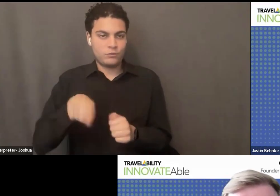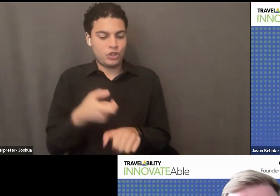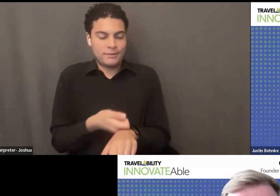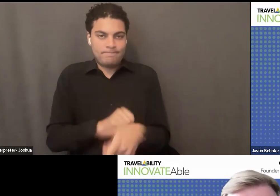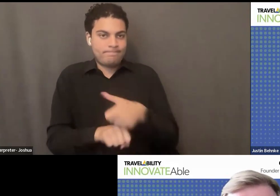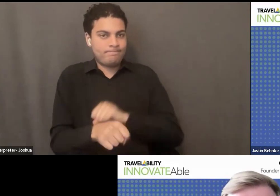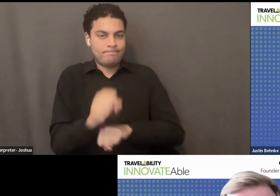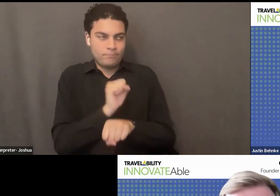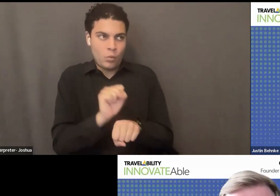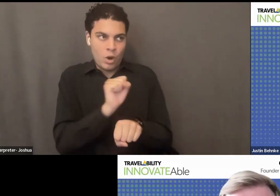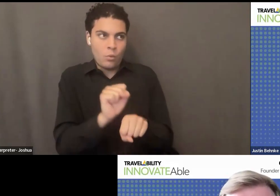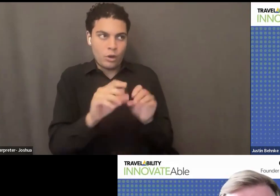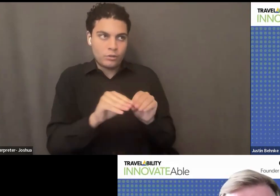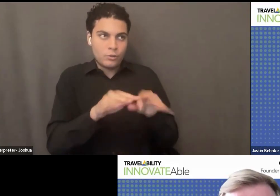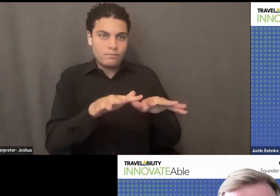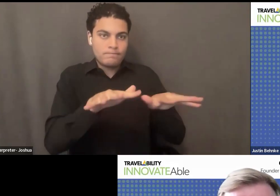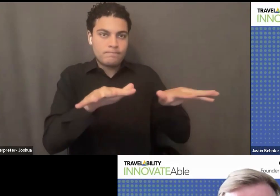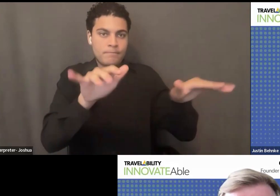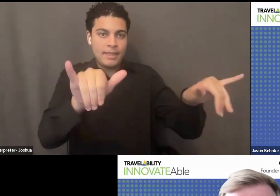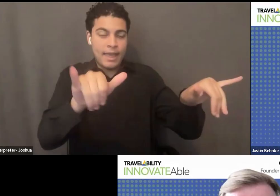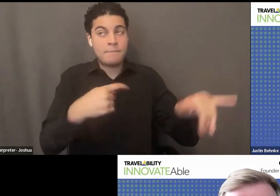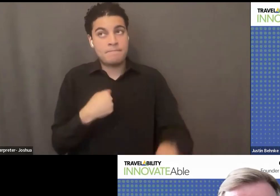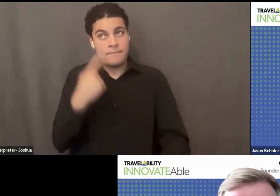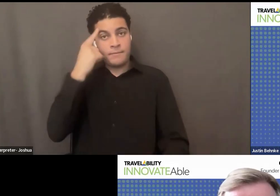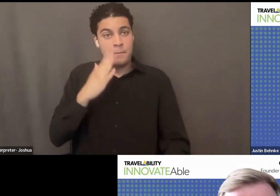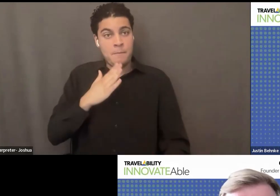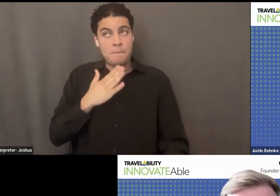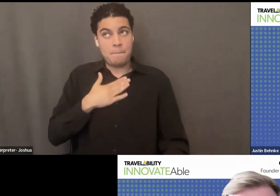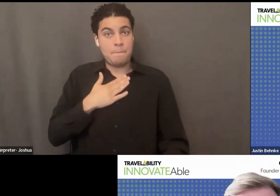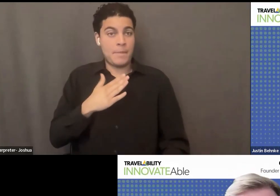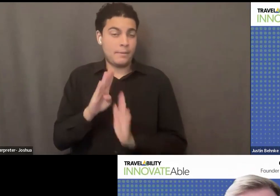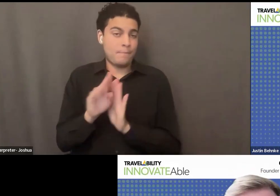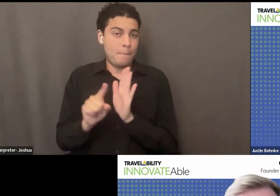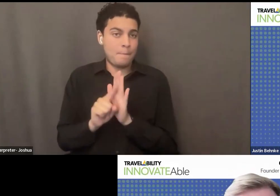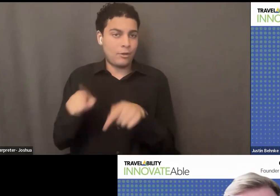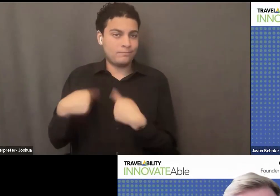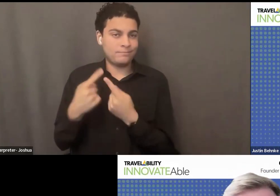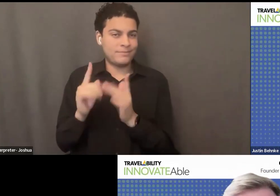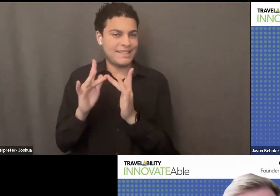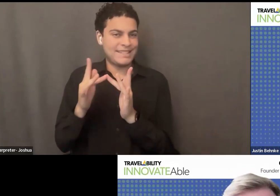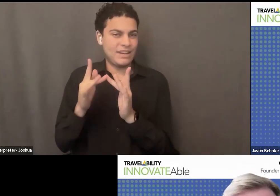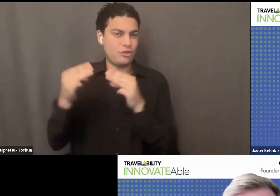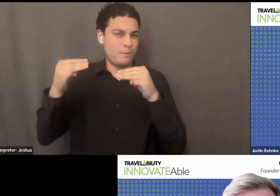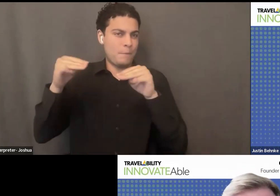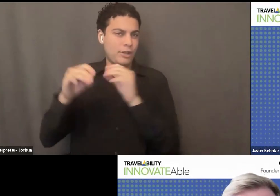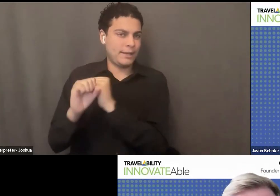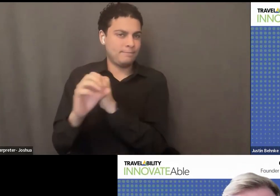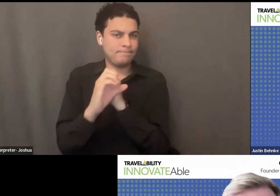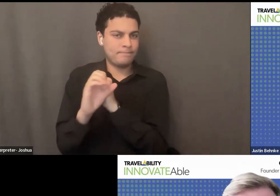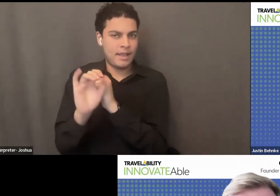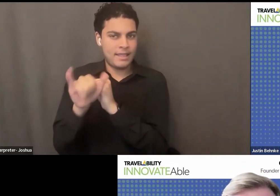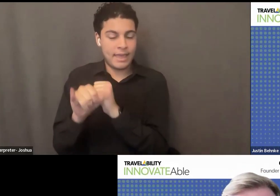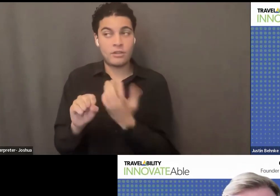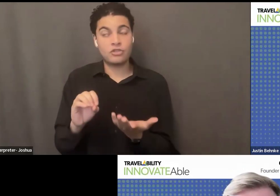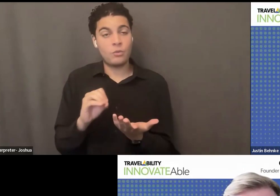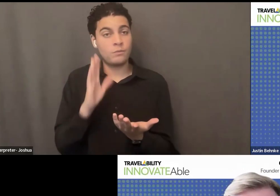into digital marketing. That's my background. And then obviously grow my partnerships so I can have resellers offering in, like I said, hotels. It'd be great